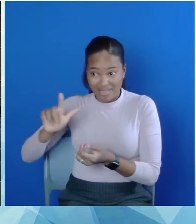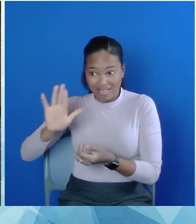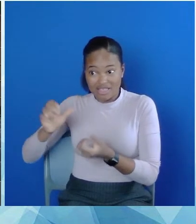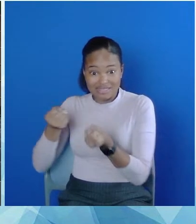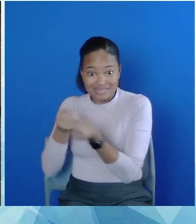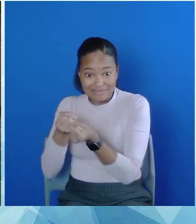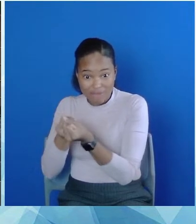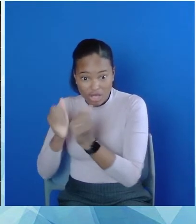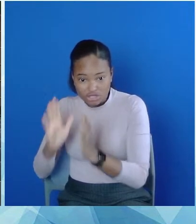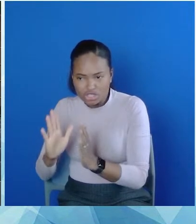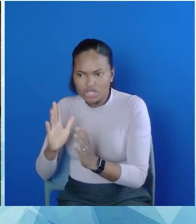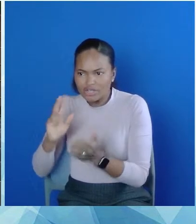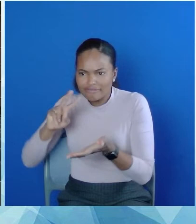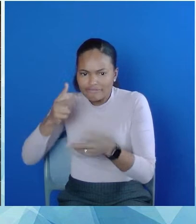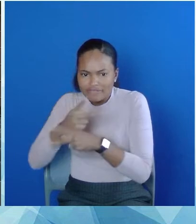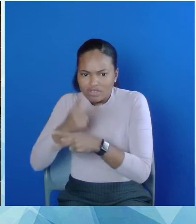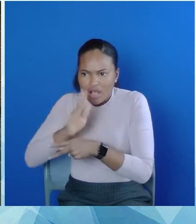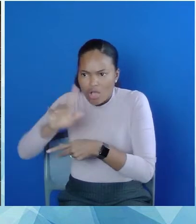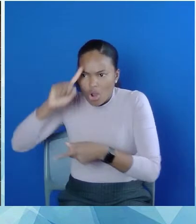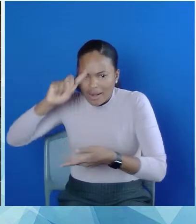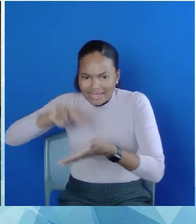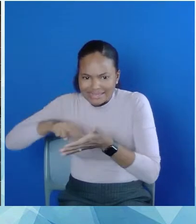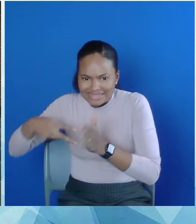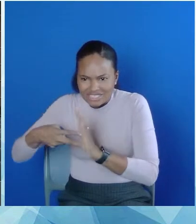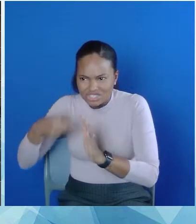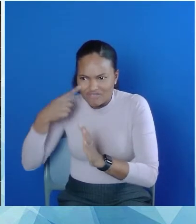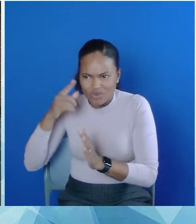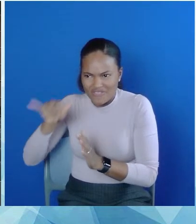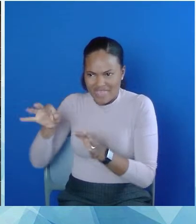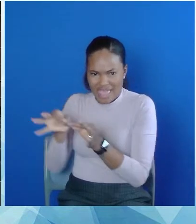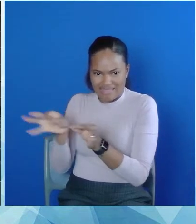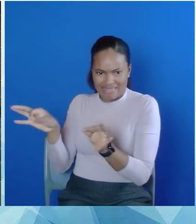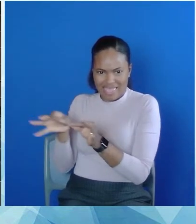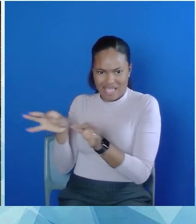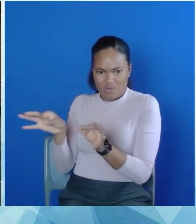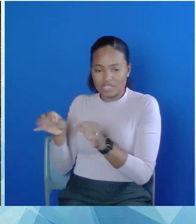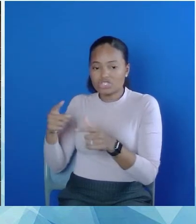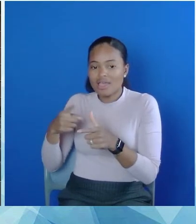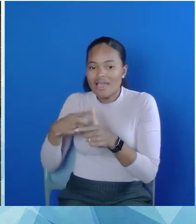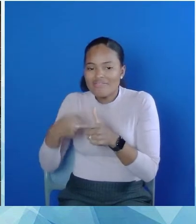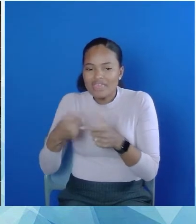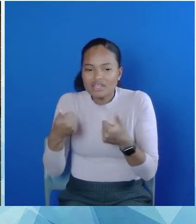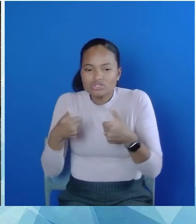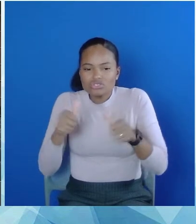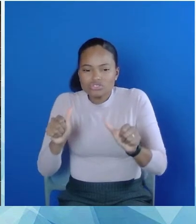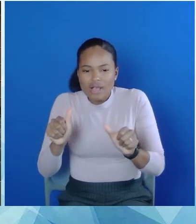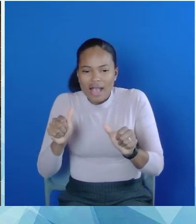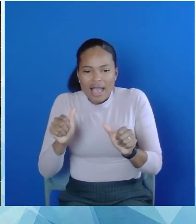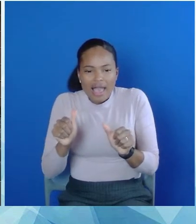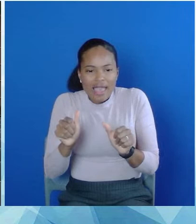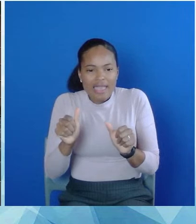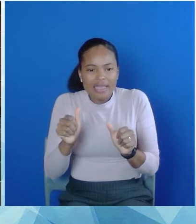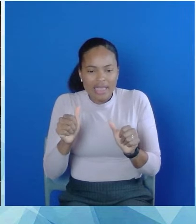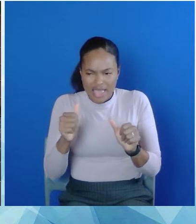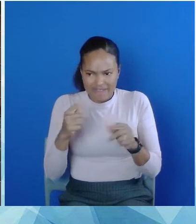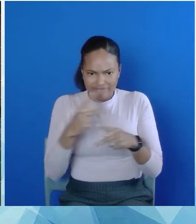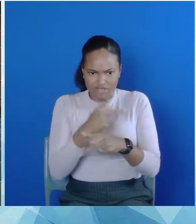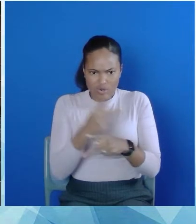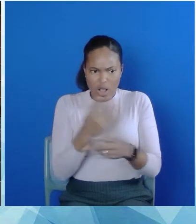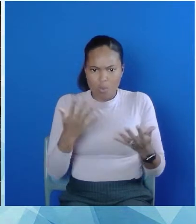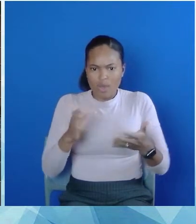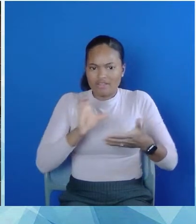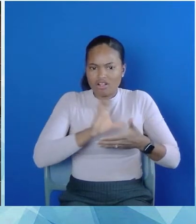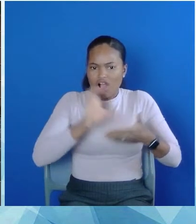in introducing this language, and then trying to tease out some of the potential consequences of this bill.